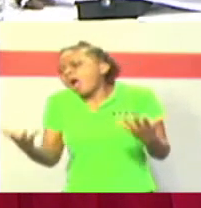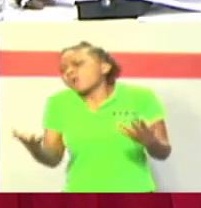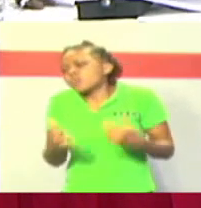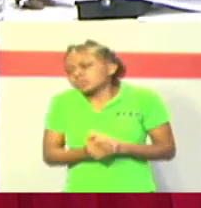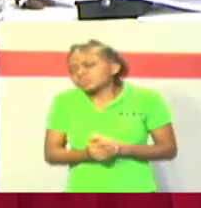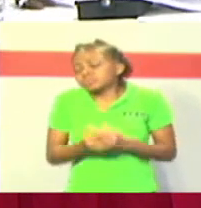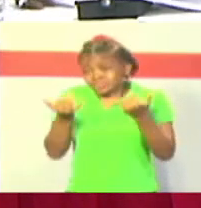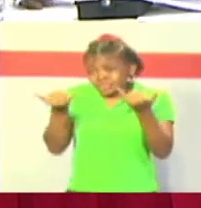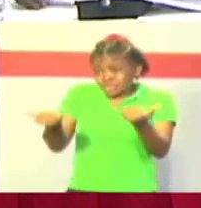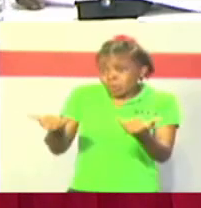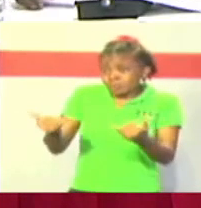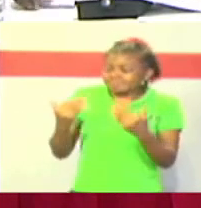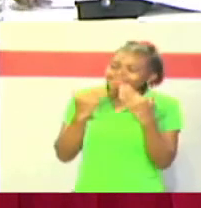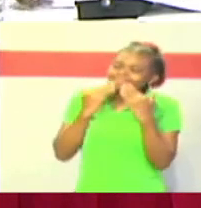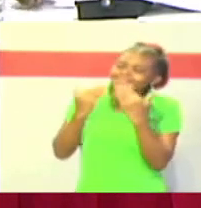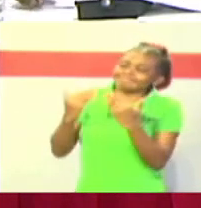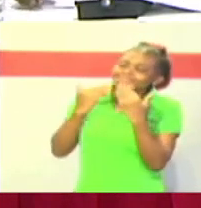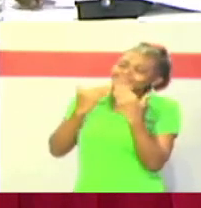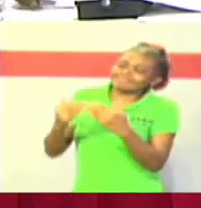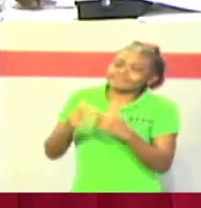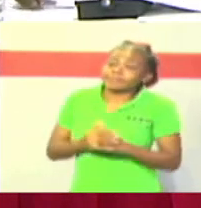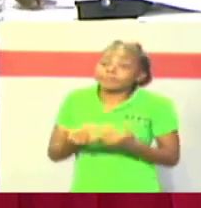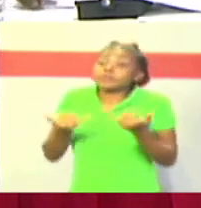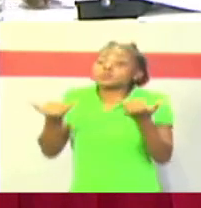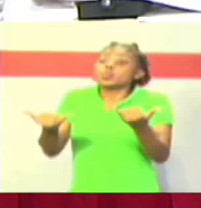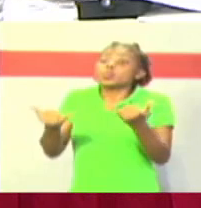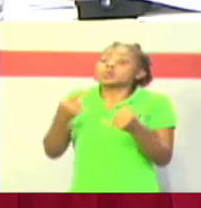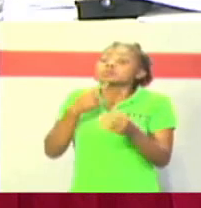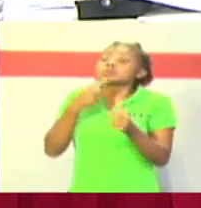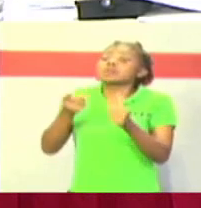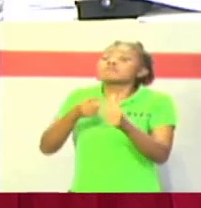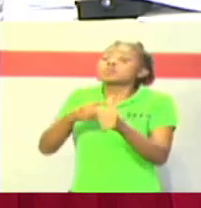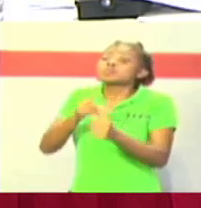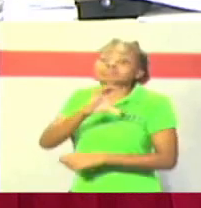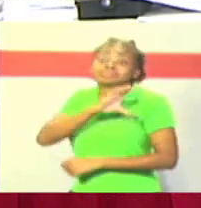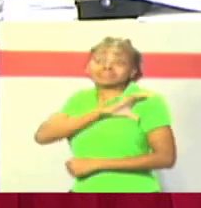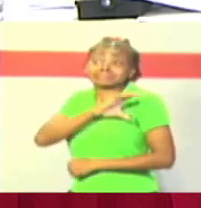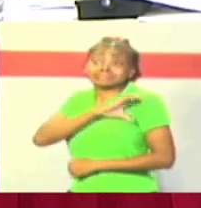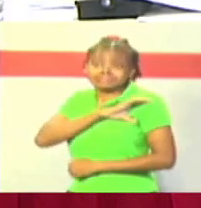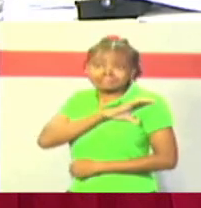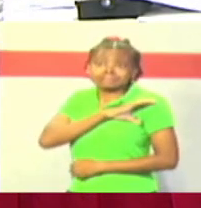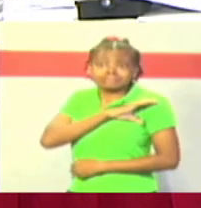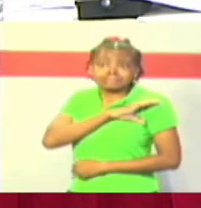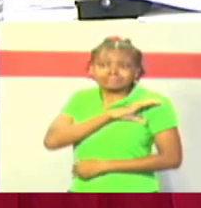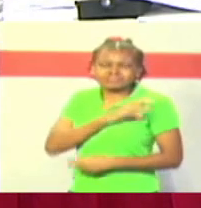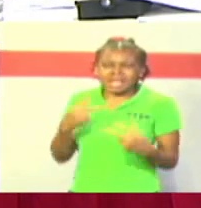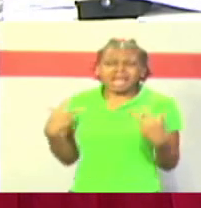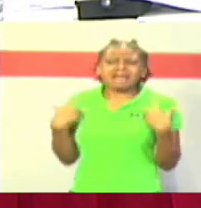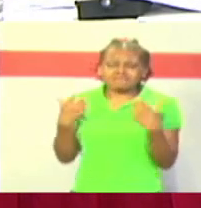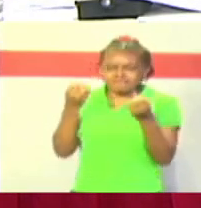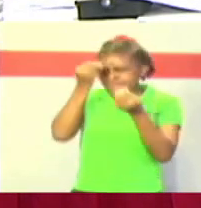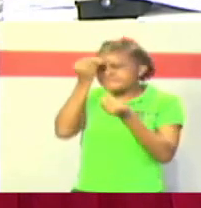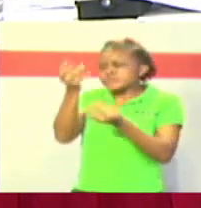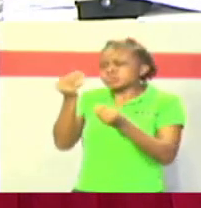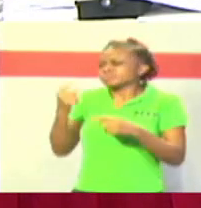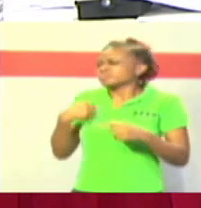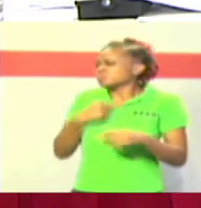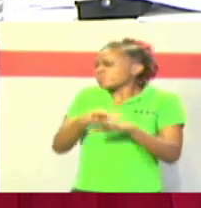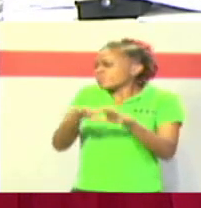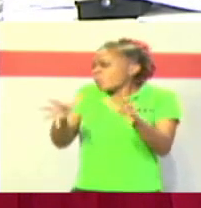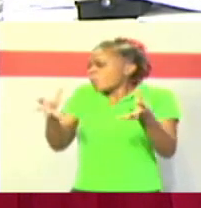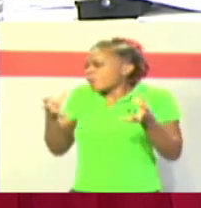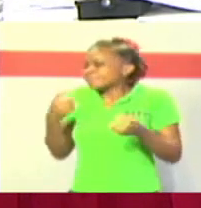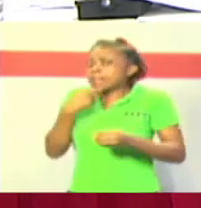Health Authority was in contact with the police on this matter, and there's an ongoing investigation. So I don't want to give too much details as